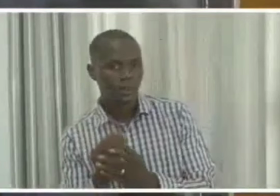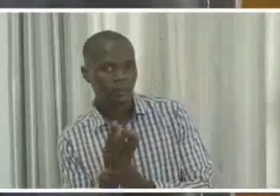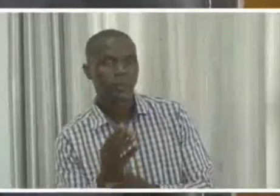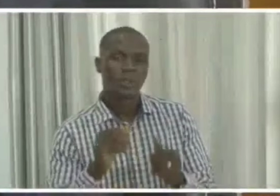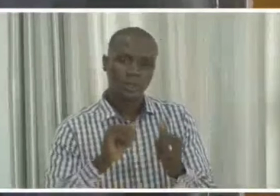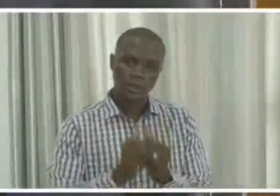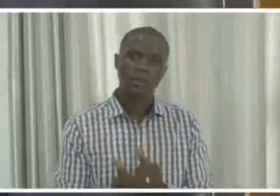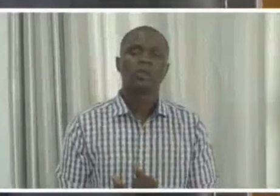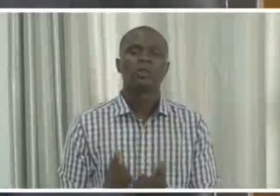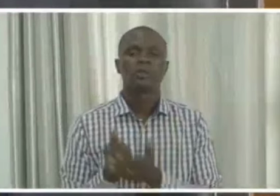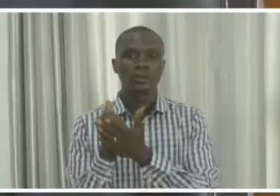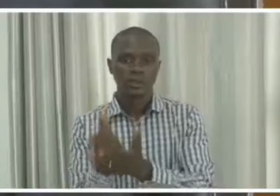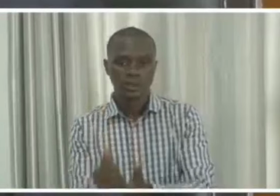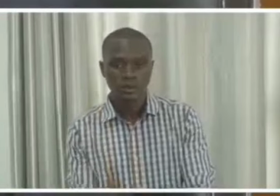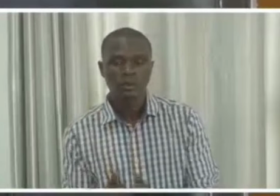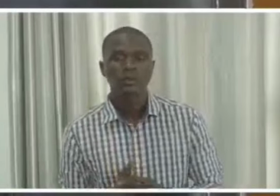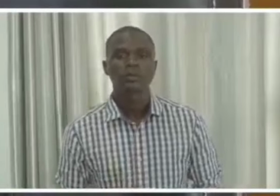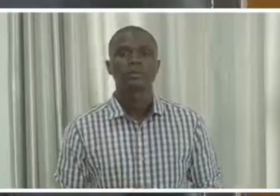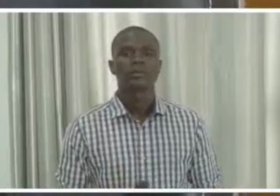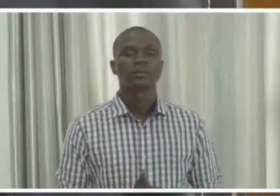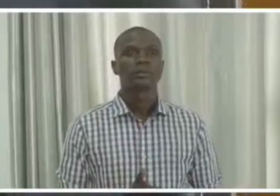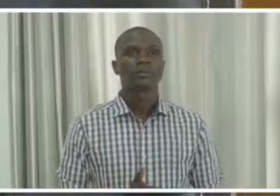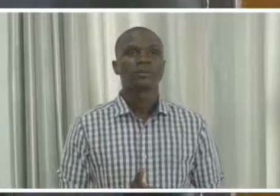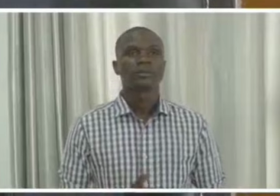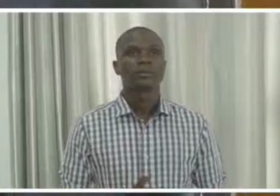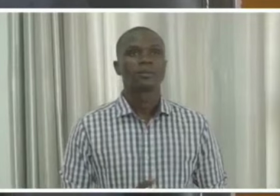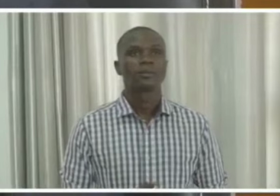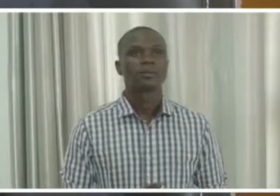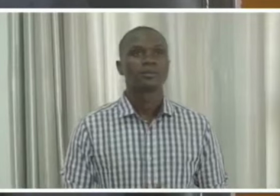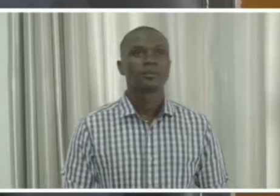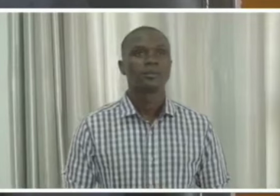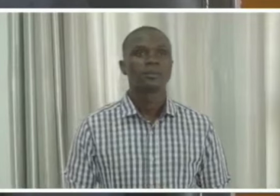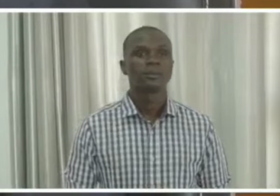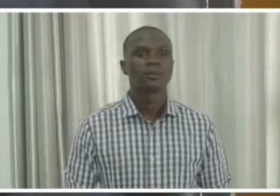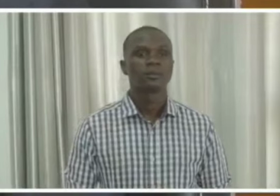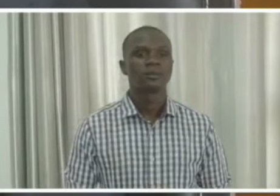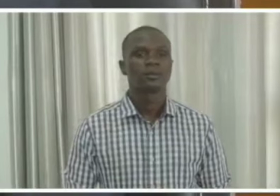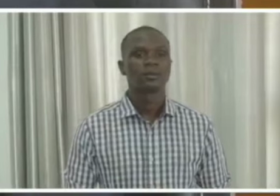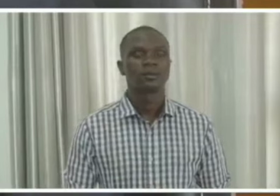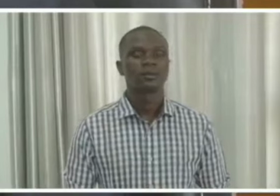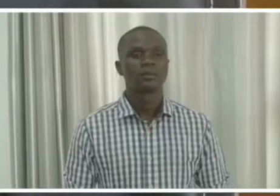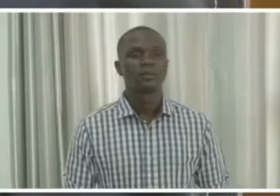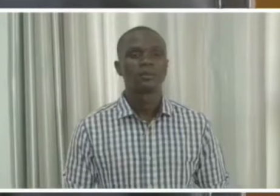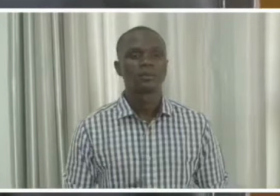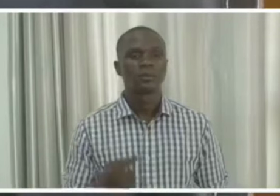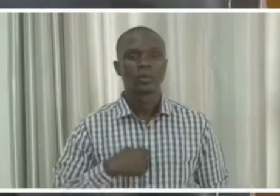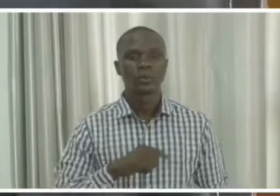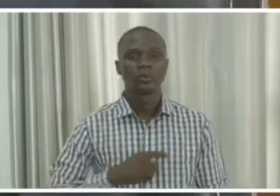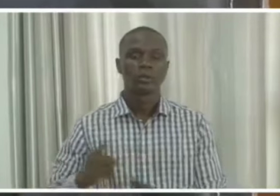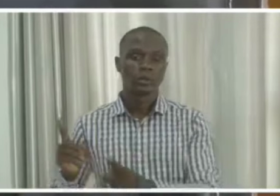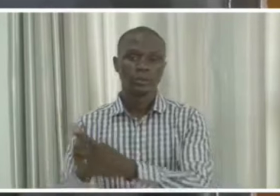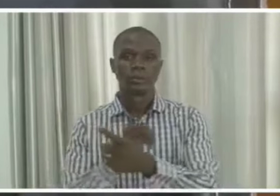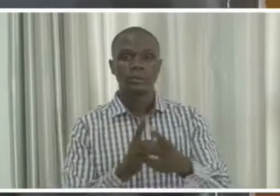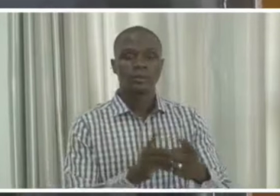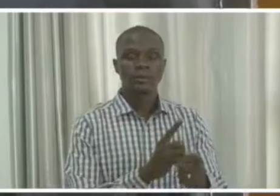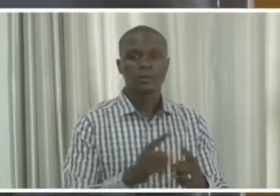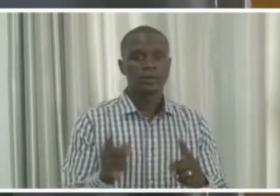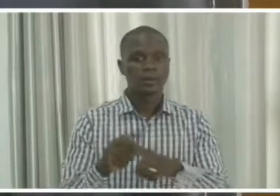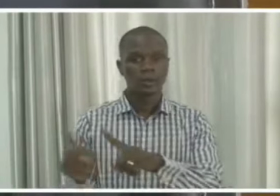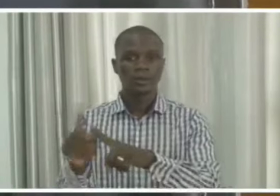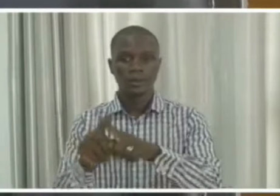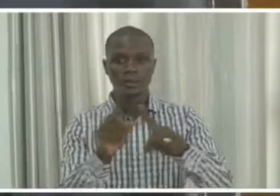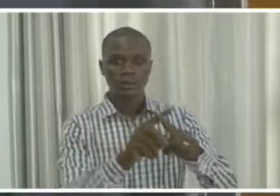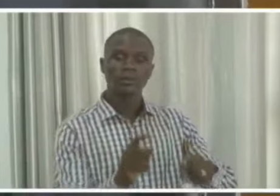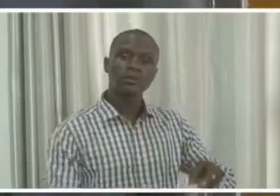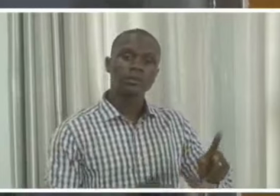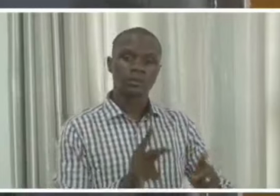begin really sit down, then kind of thing then we meet a lot of people there, either in academia or